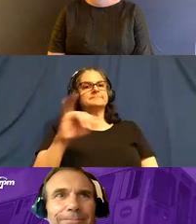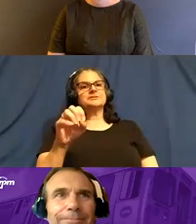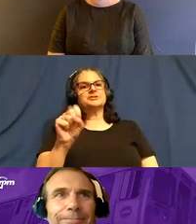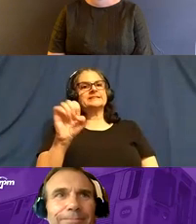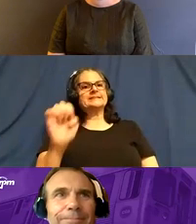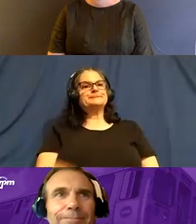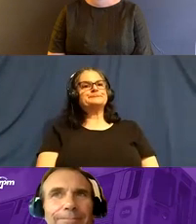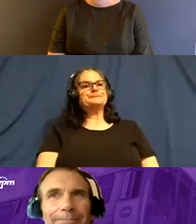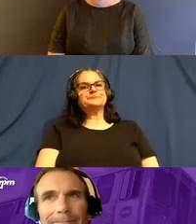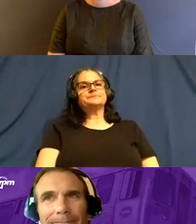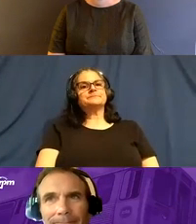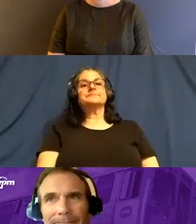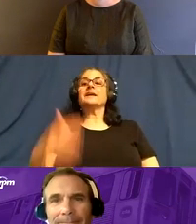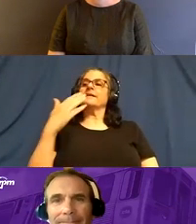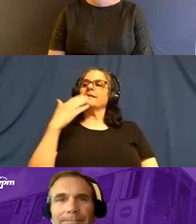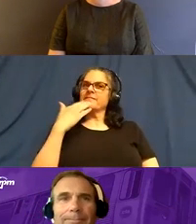Thanks, Chris.